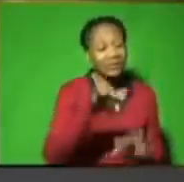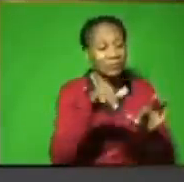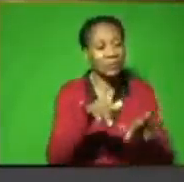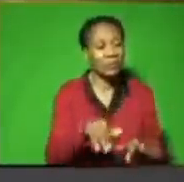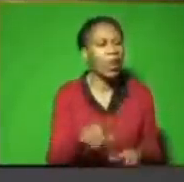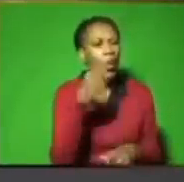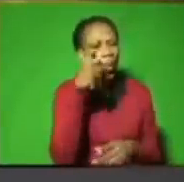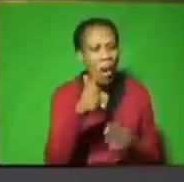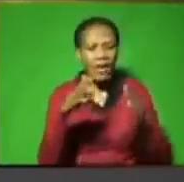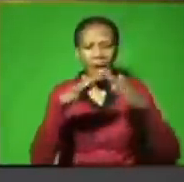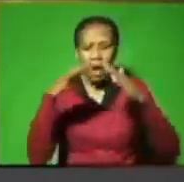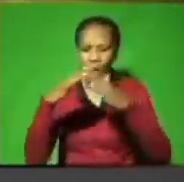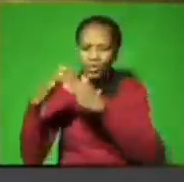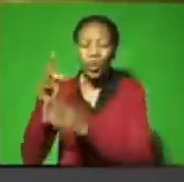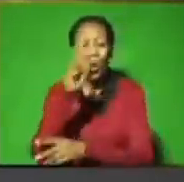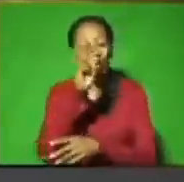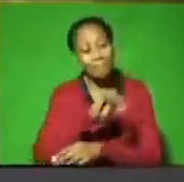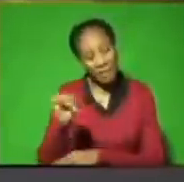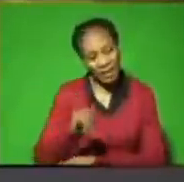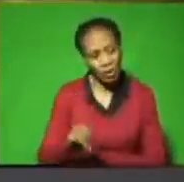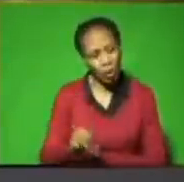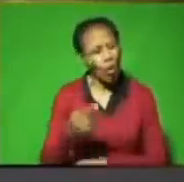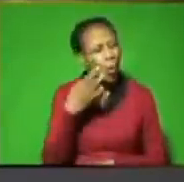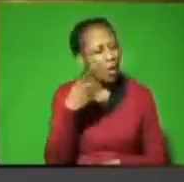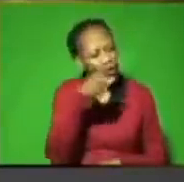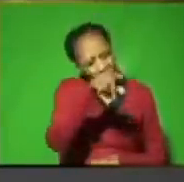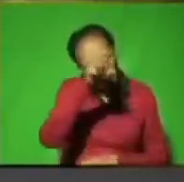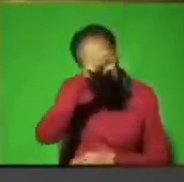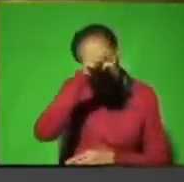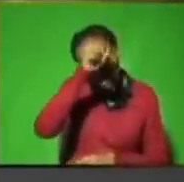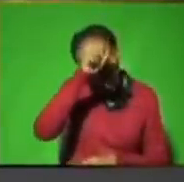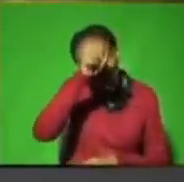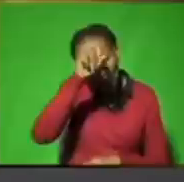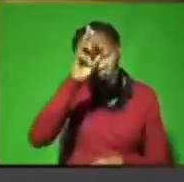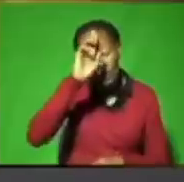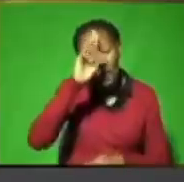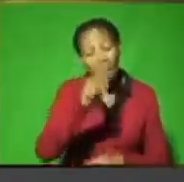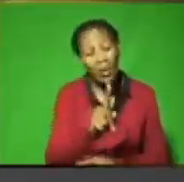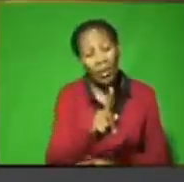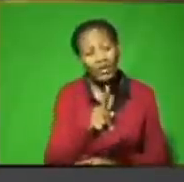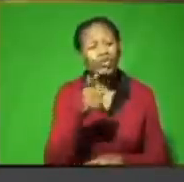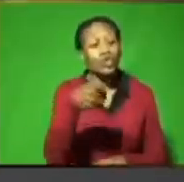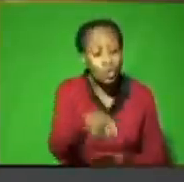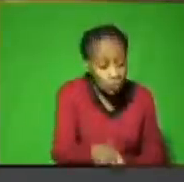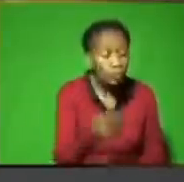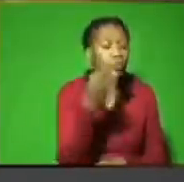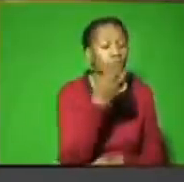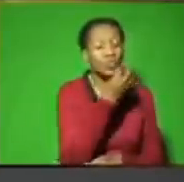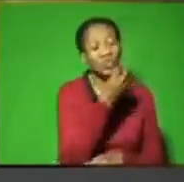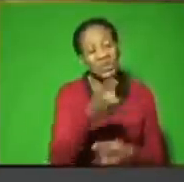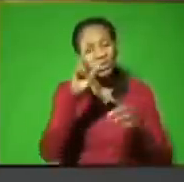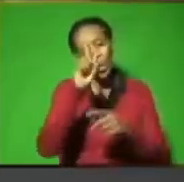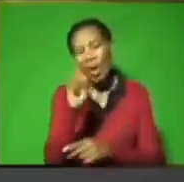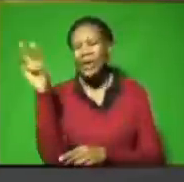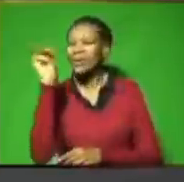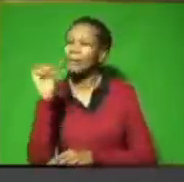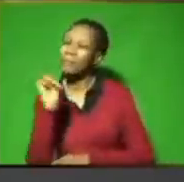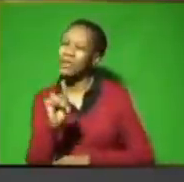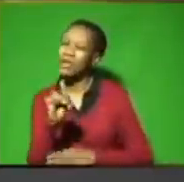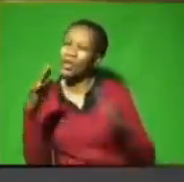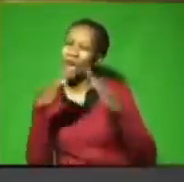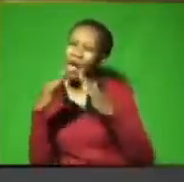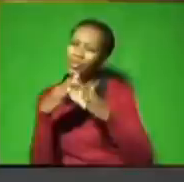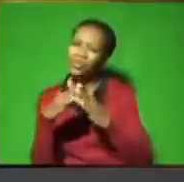million houses. When we remind you that you promised people 1 million houses, you are going to say it's an